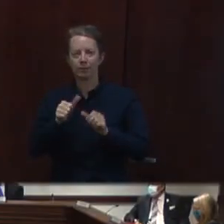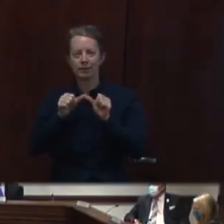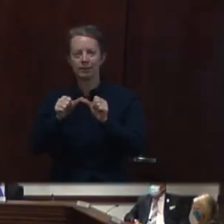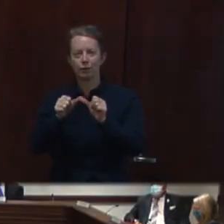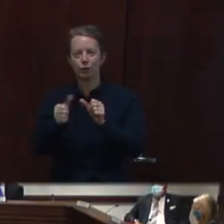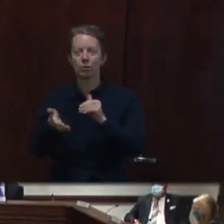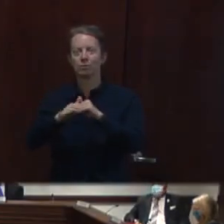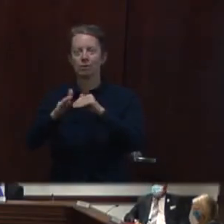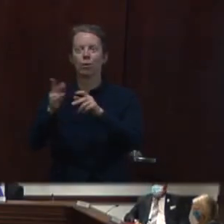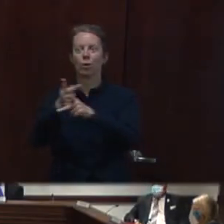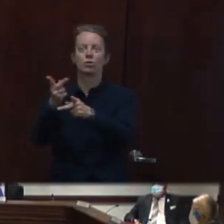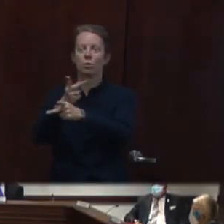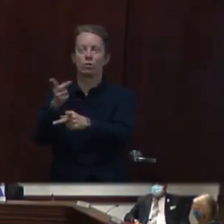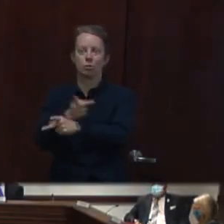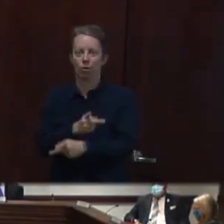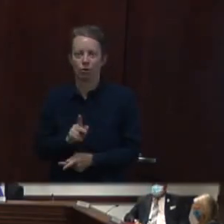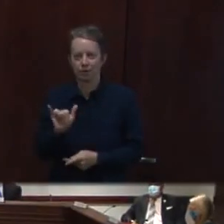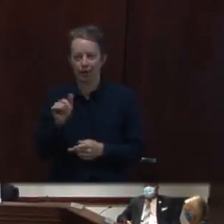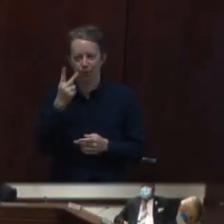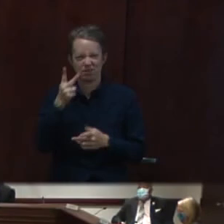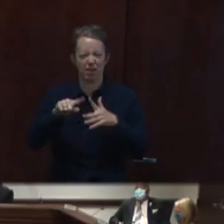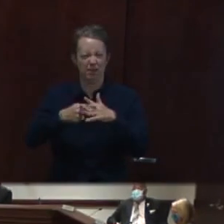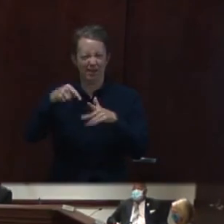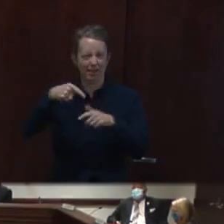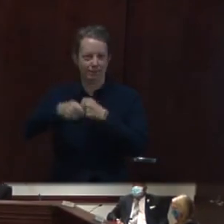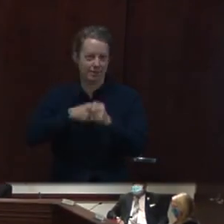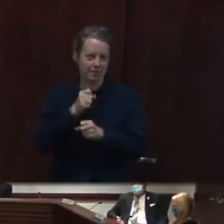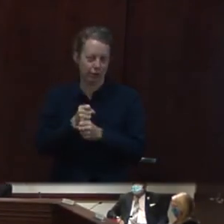of 2021. So that's